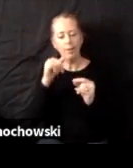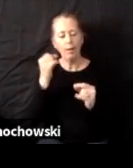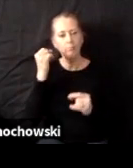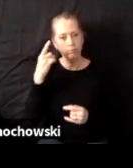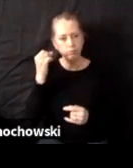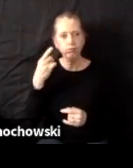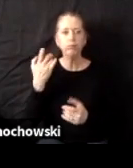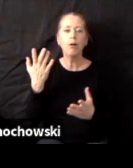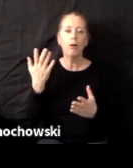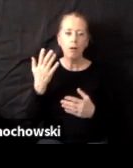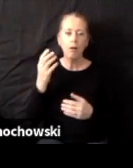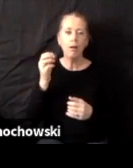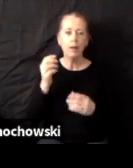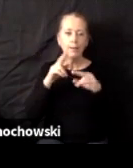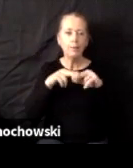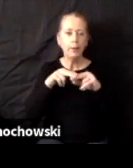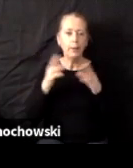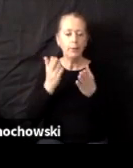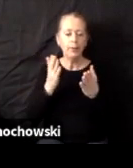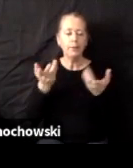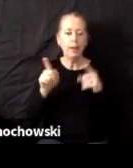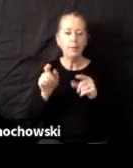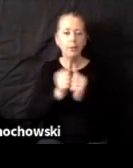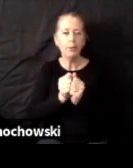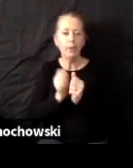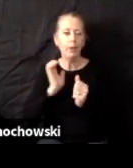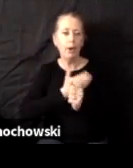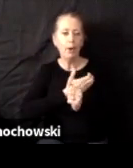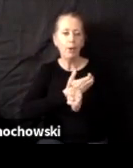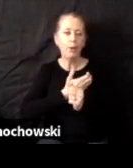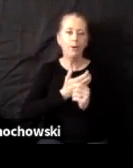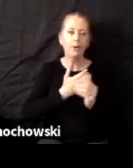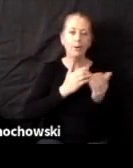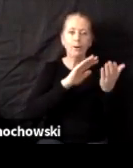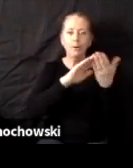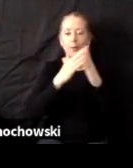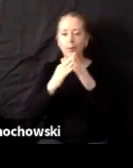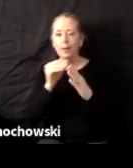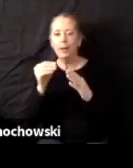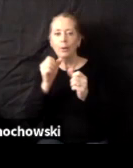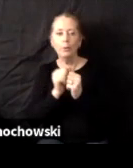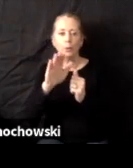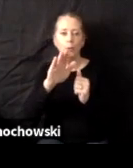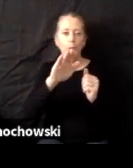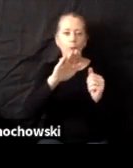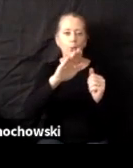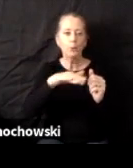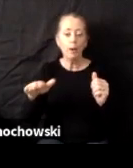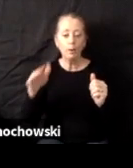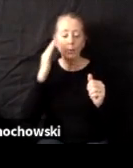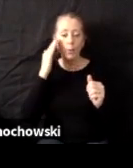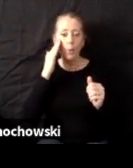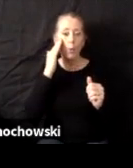depending on what's happening, obviously, with our society, within our schools, and for your child. So know that each administrator in the district